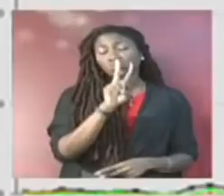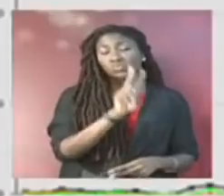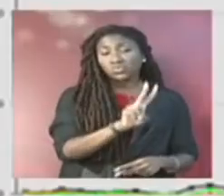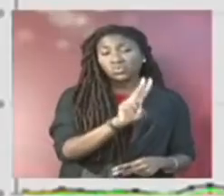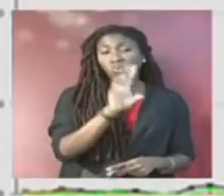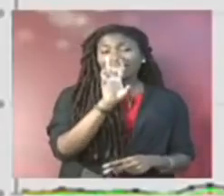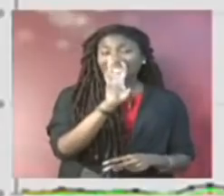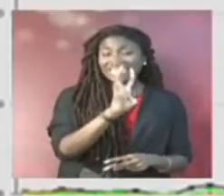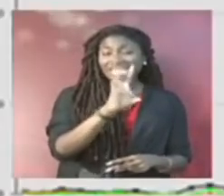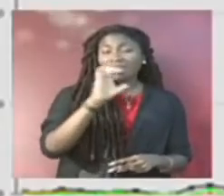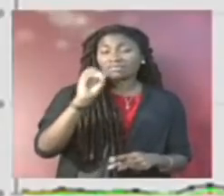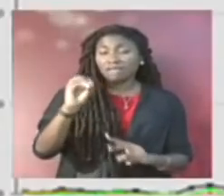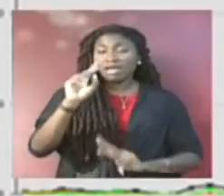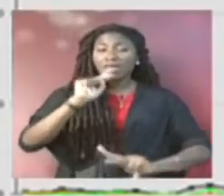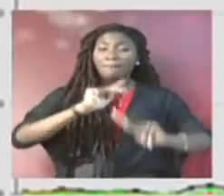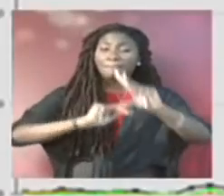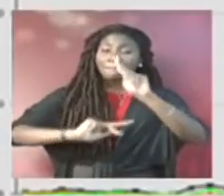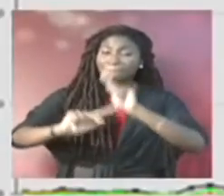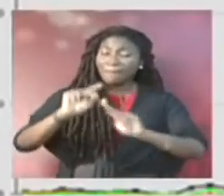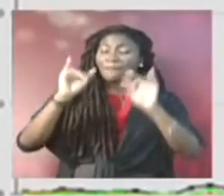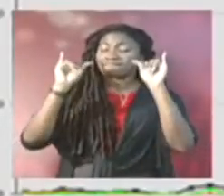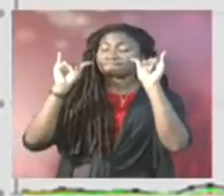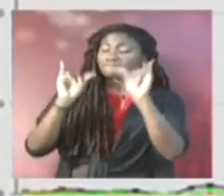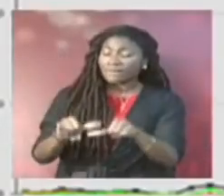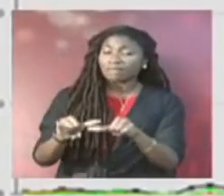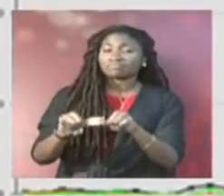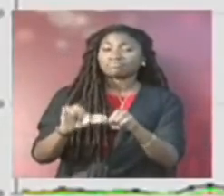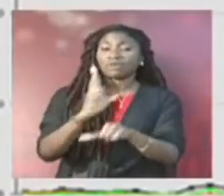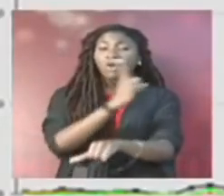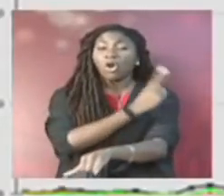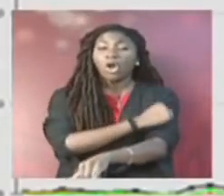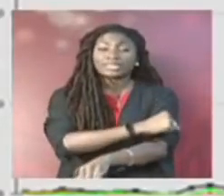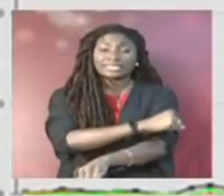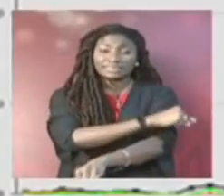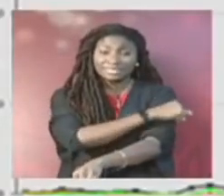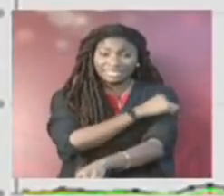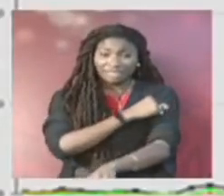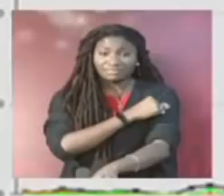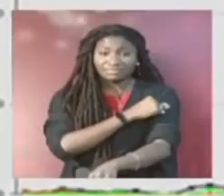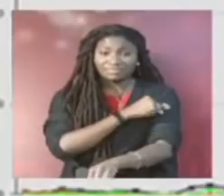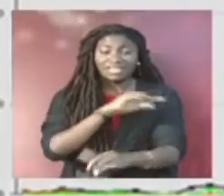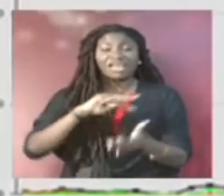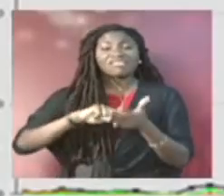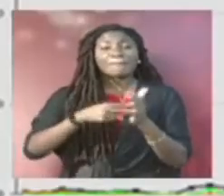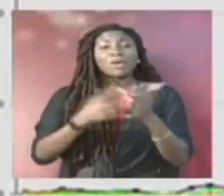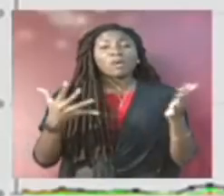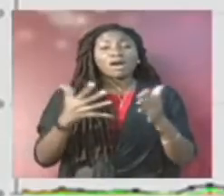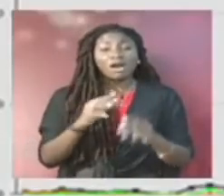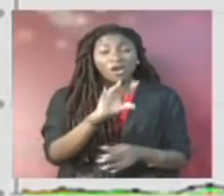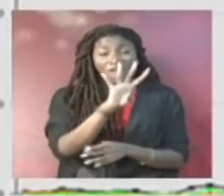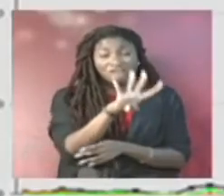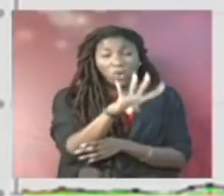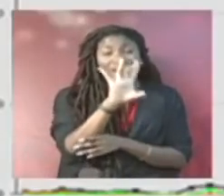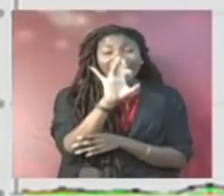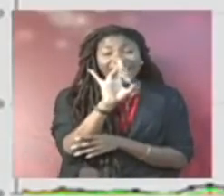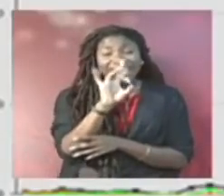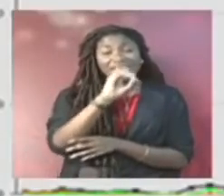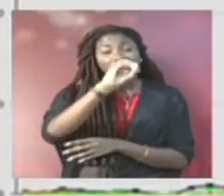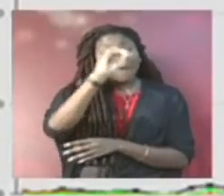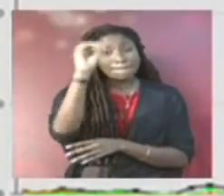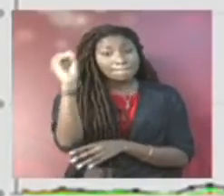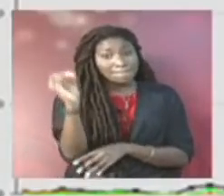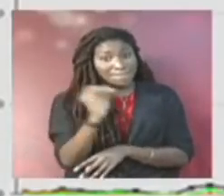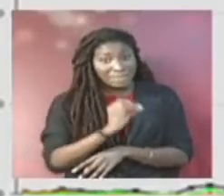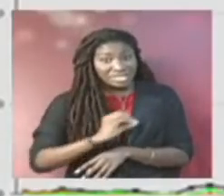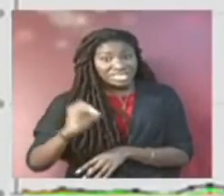260 COVID positive patients in hospital, which puts it at a 48% capacity. The majority of these patients